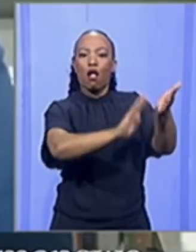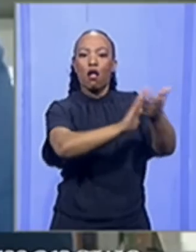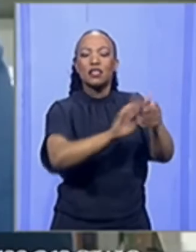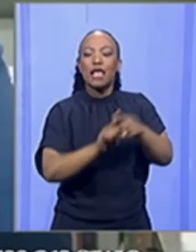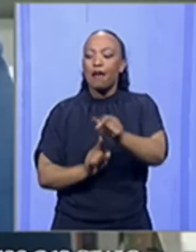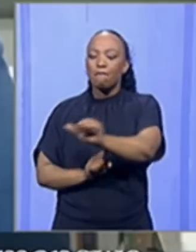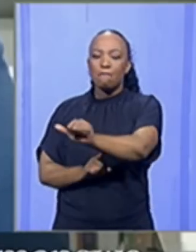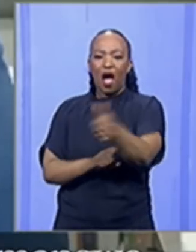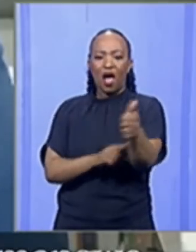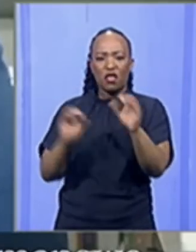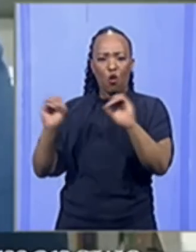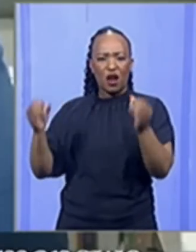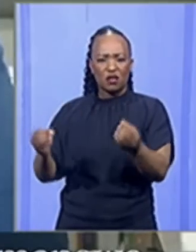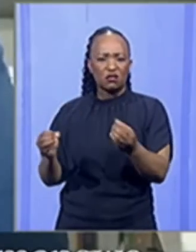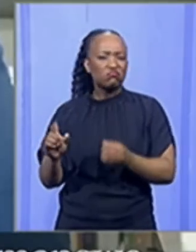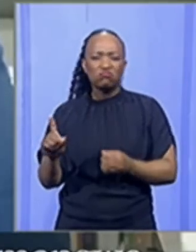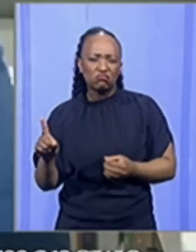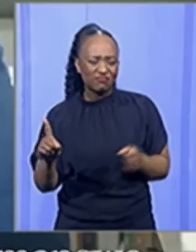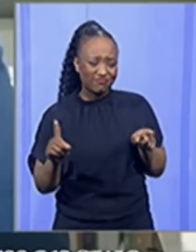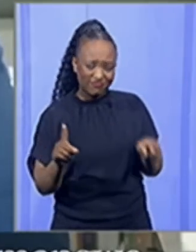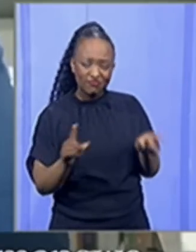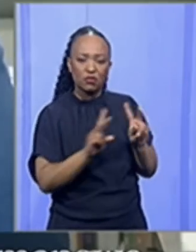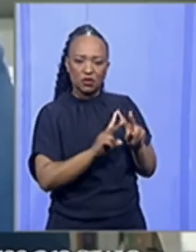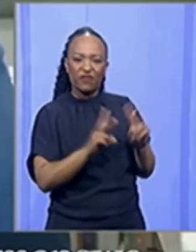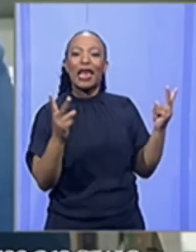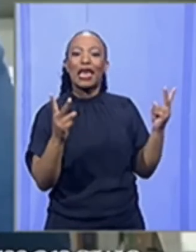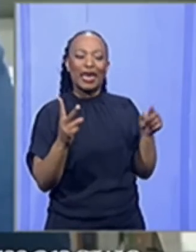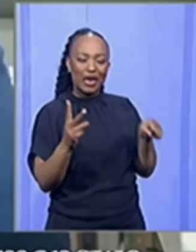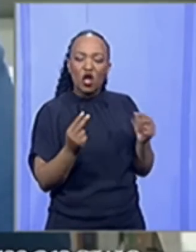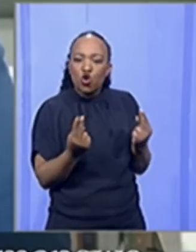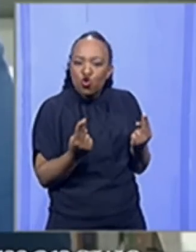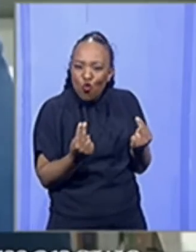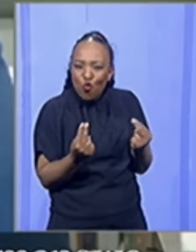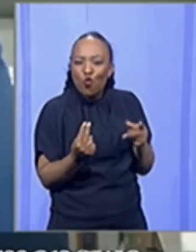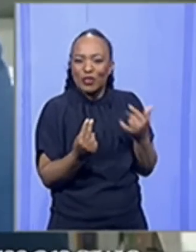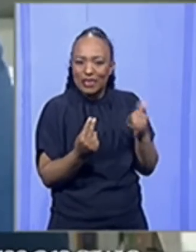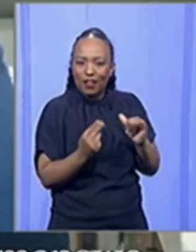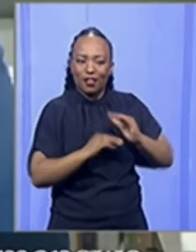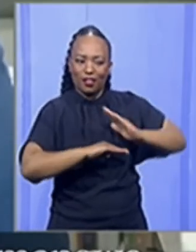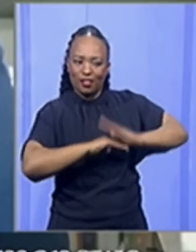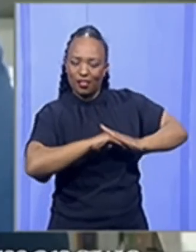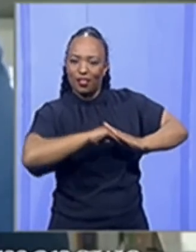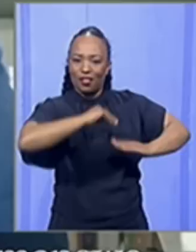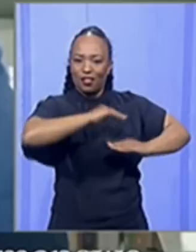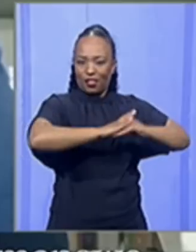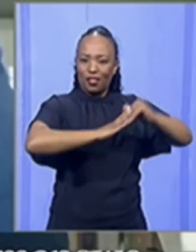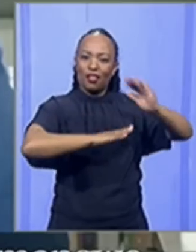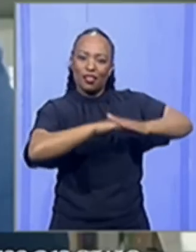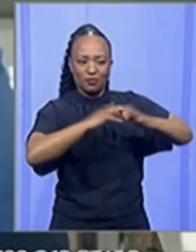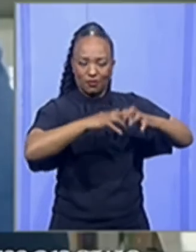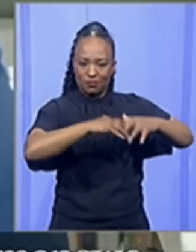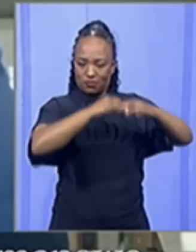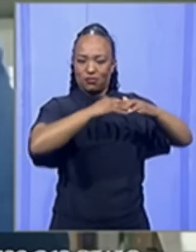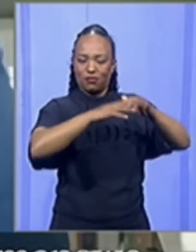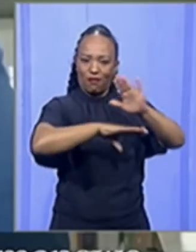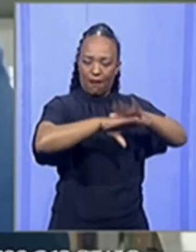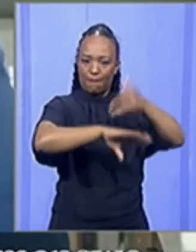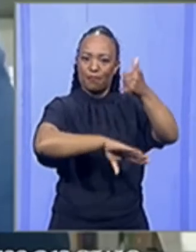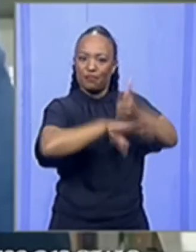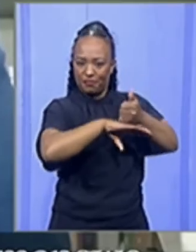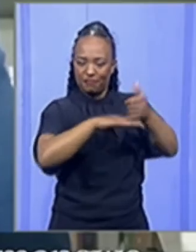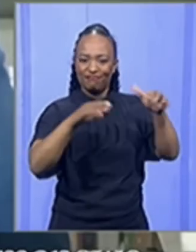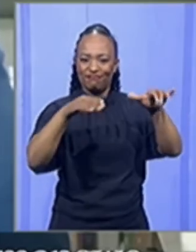parties. They are a party that is still building up. They are a party that do not have established